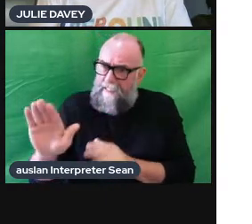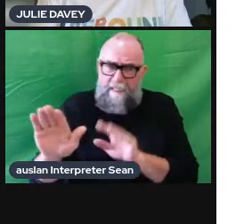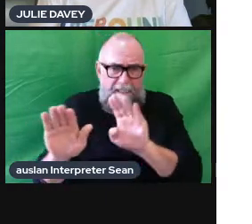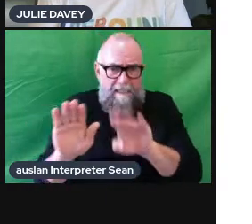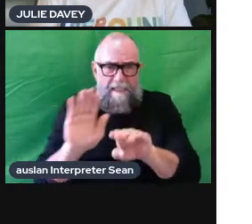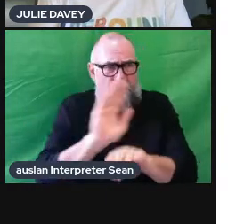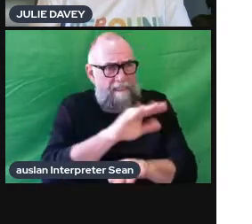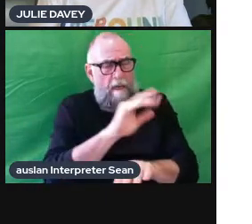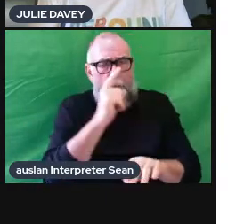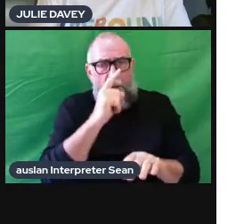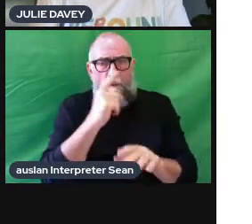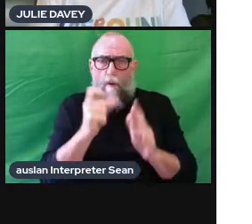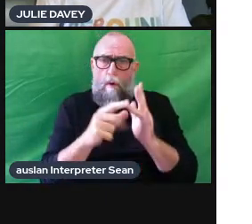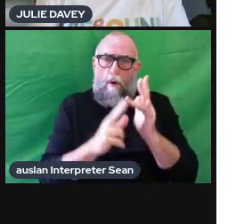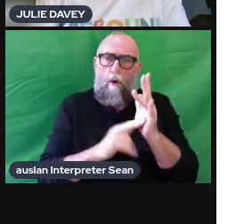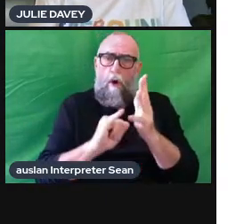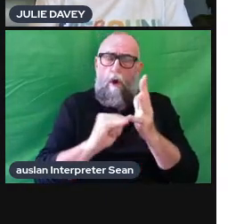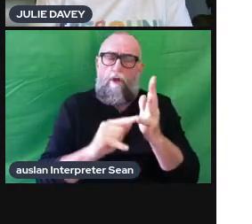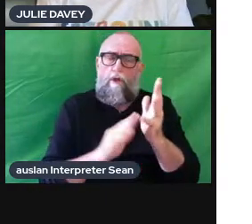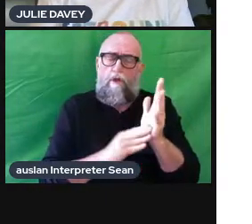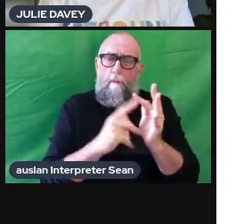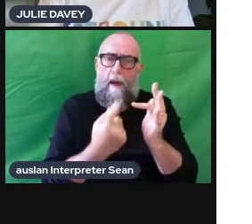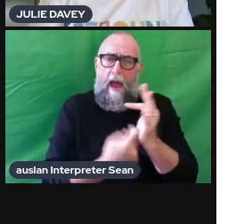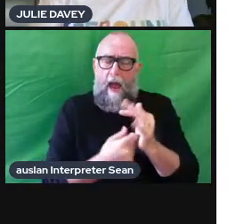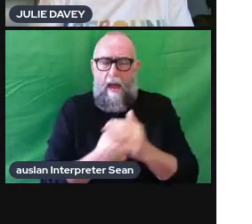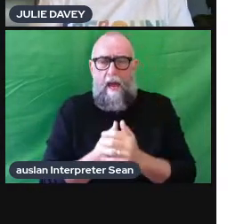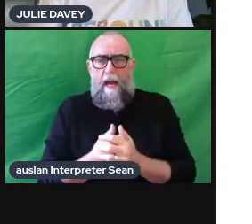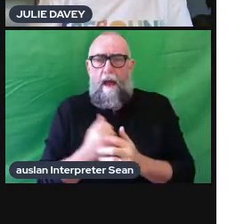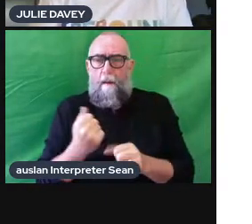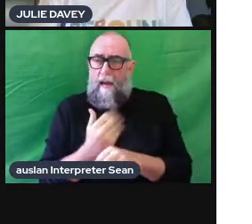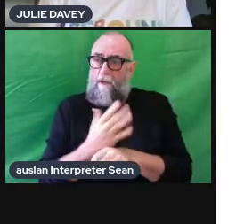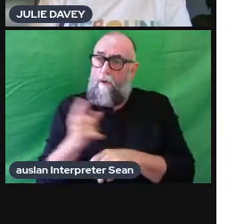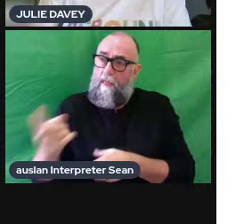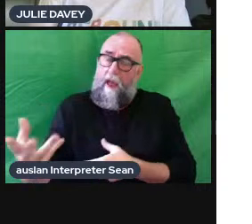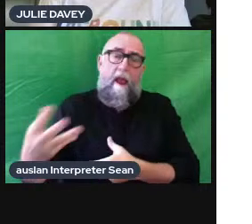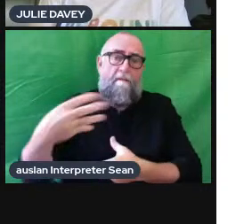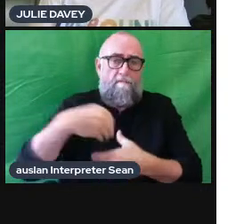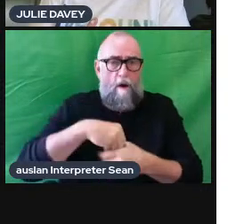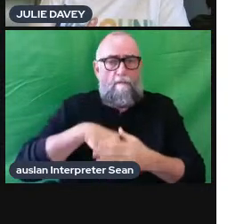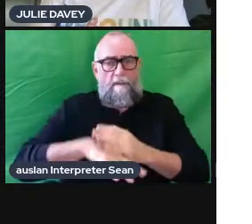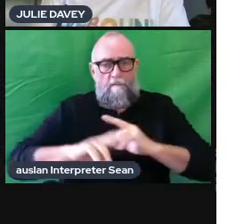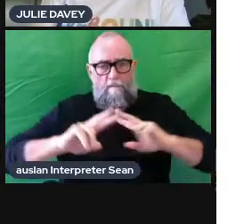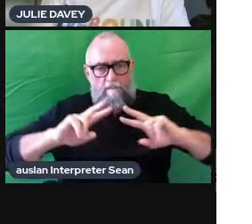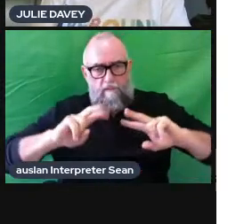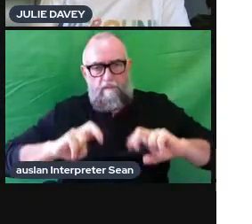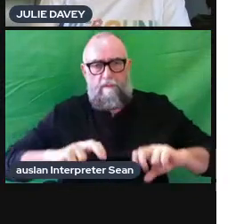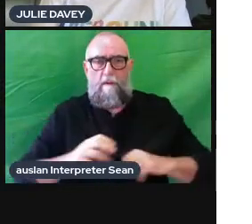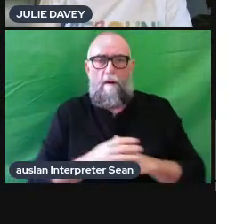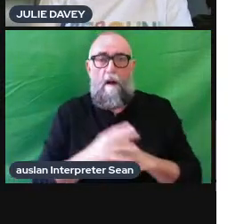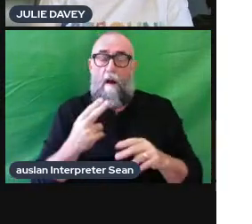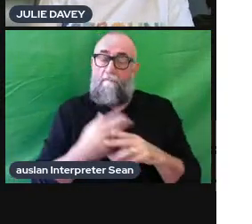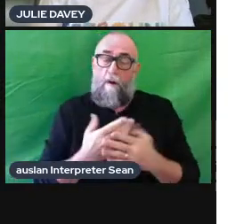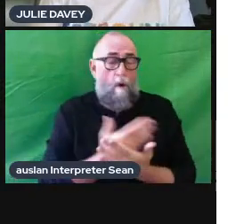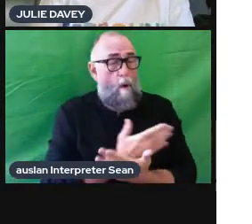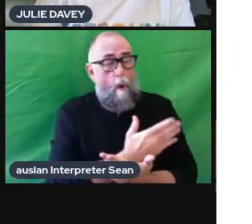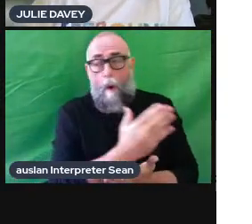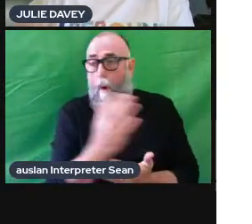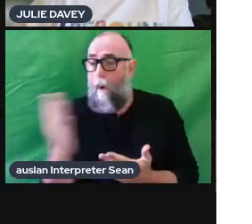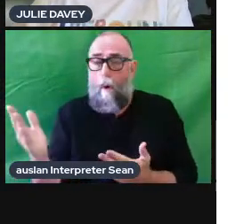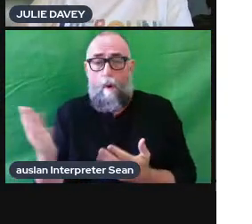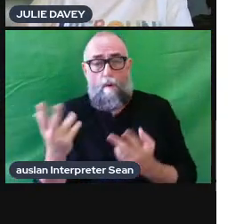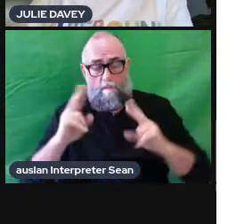engagement as part of the research. So consumer input is recommended for all research projects